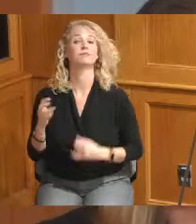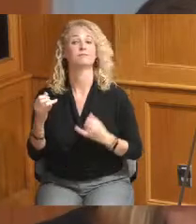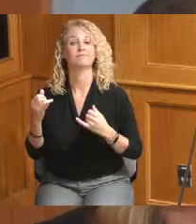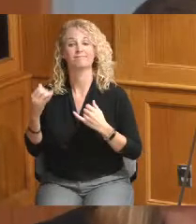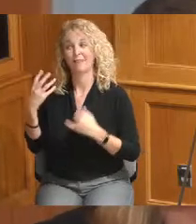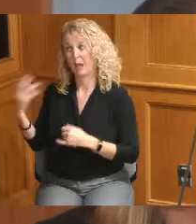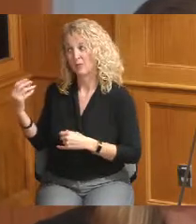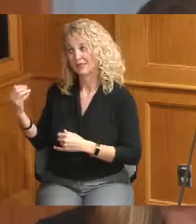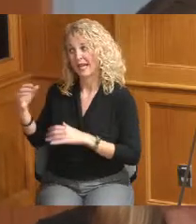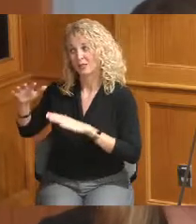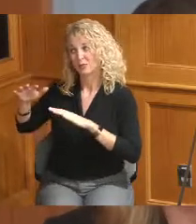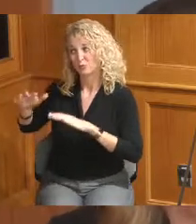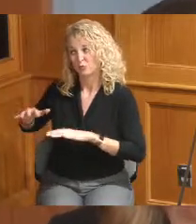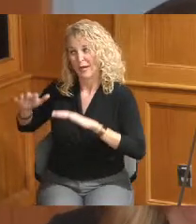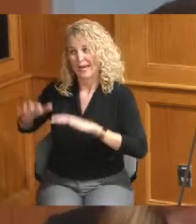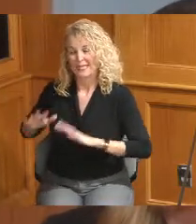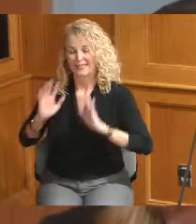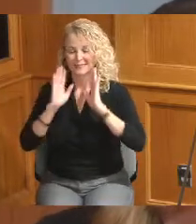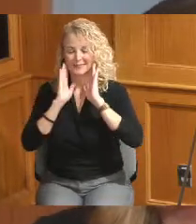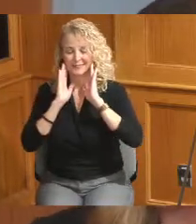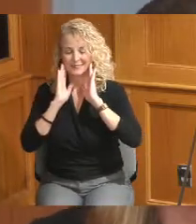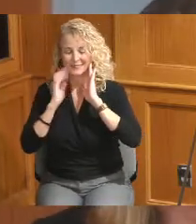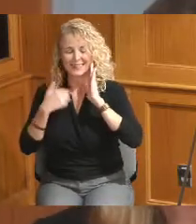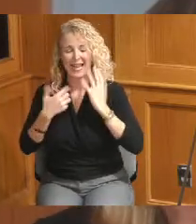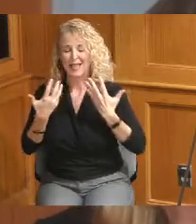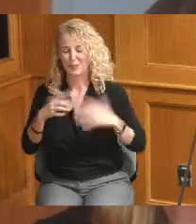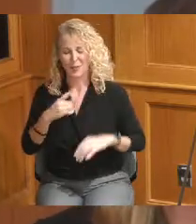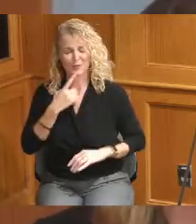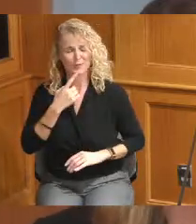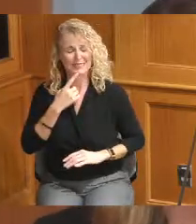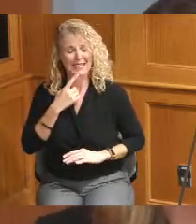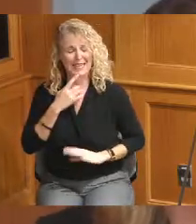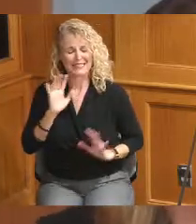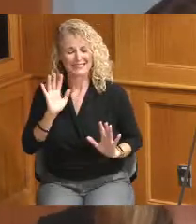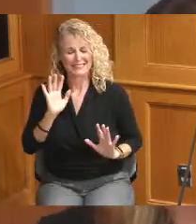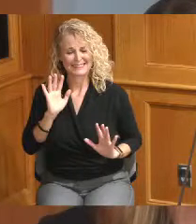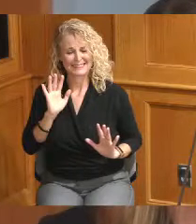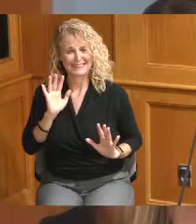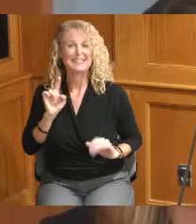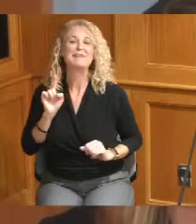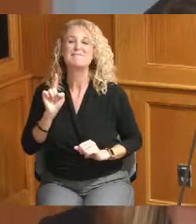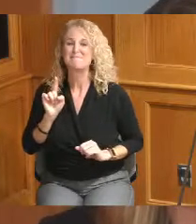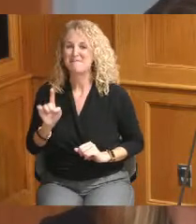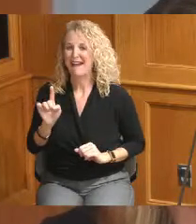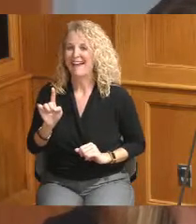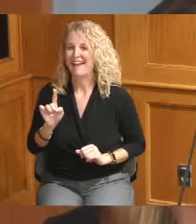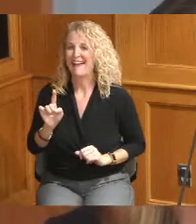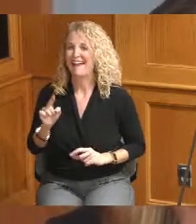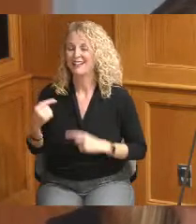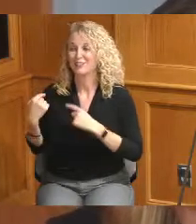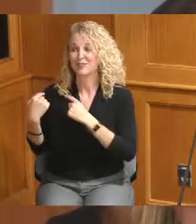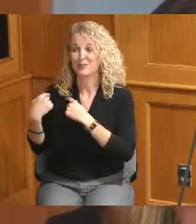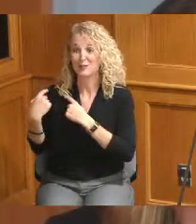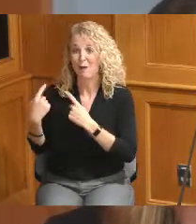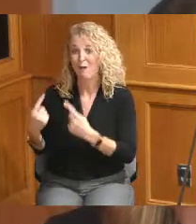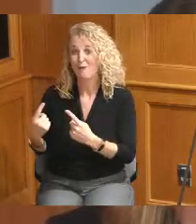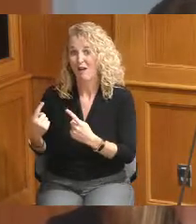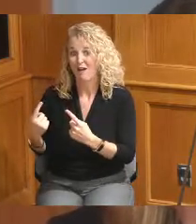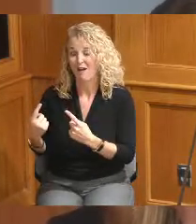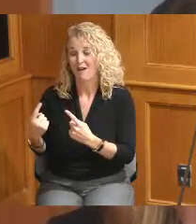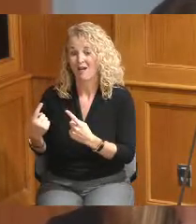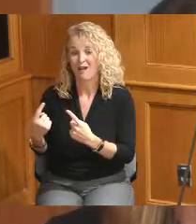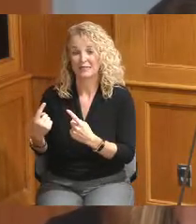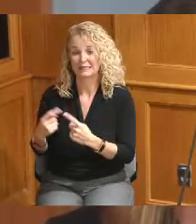now, don't want to say it out loud, but we haven't had that huge rain event where we